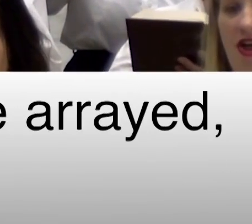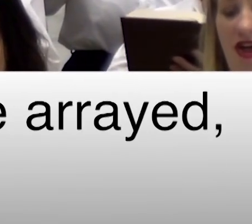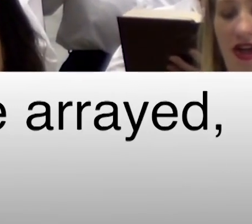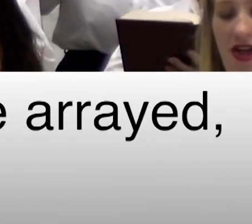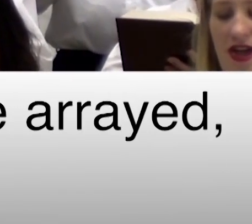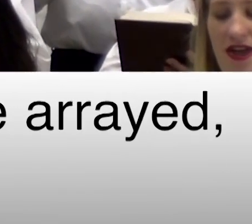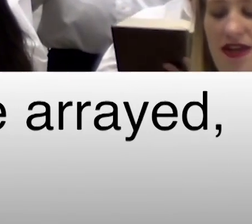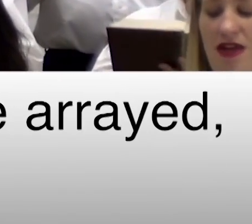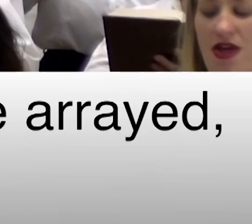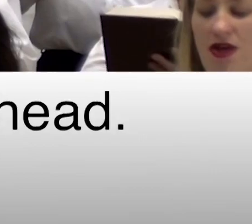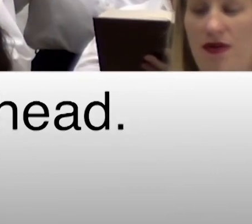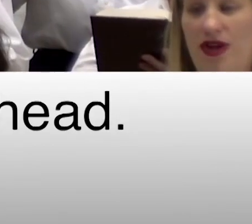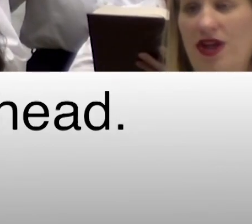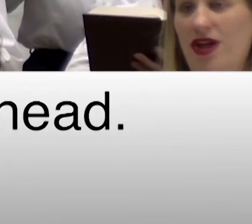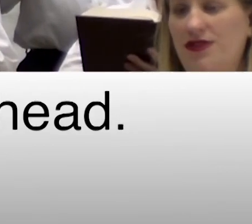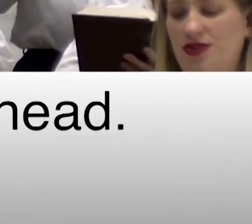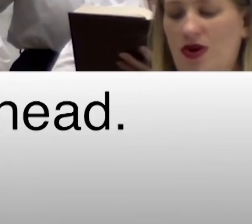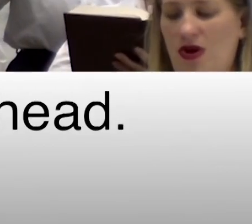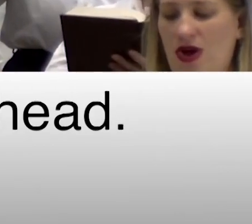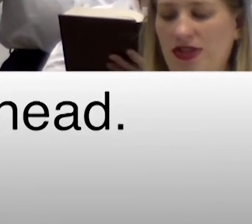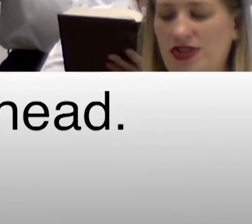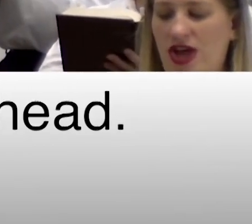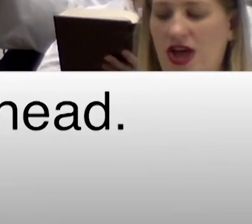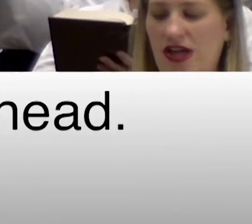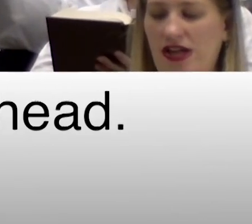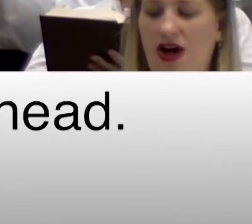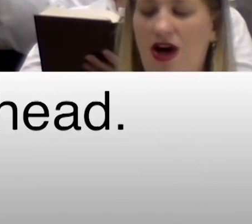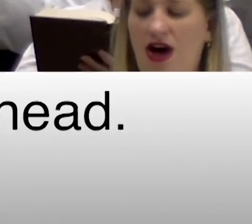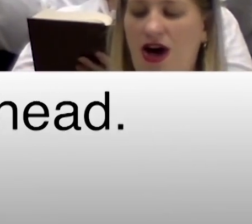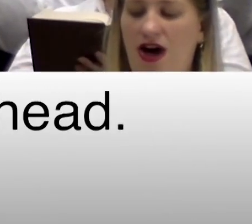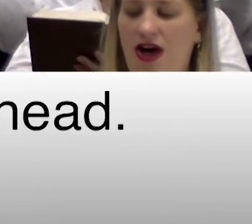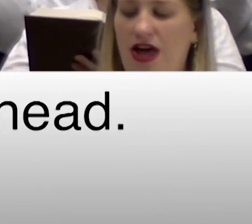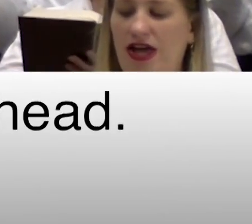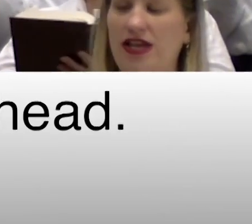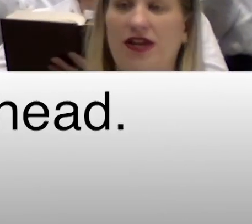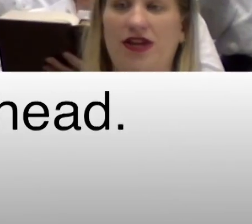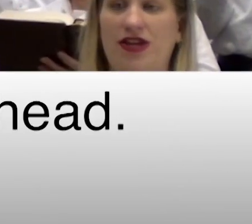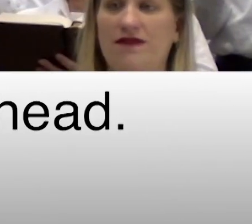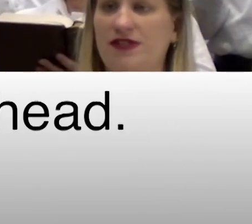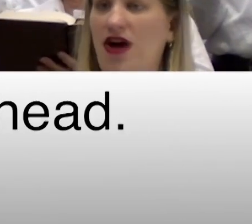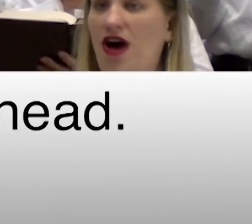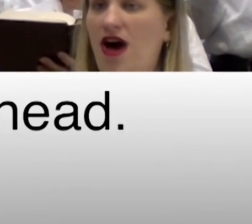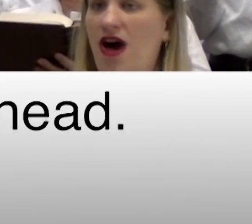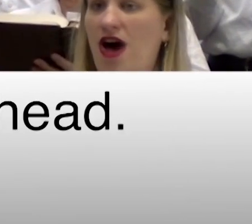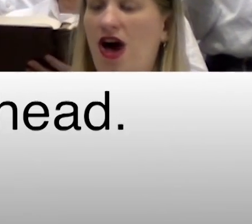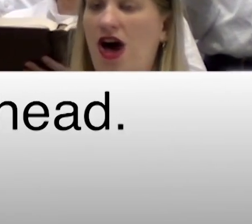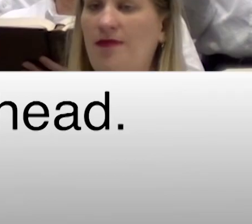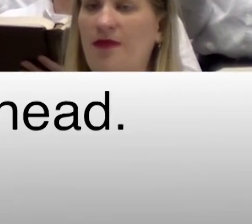Yeah.